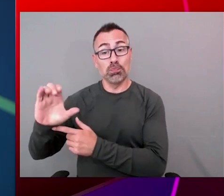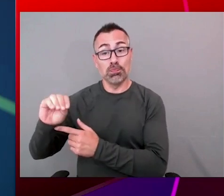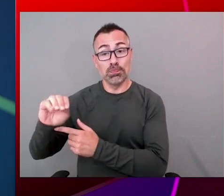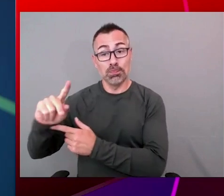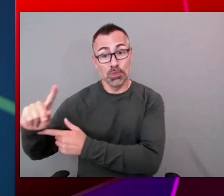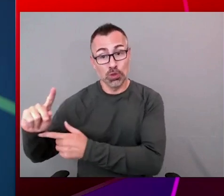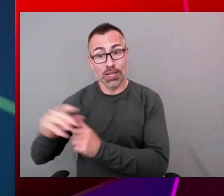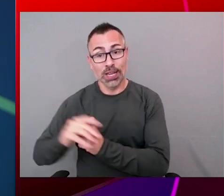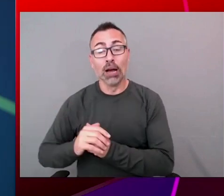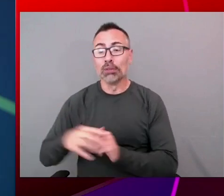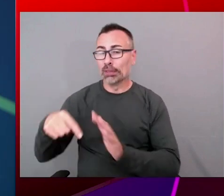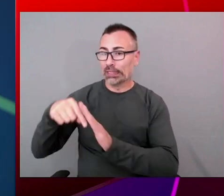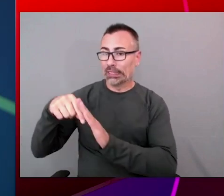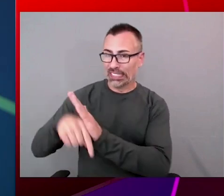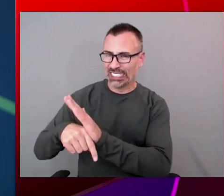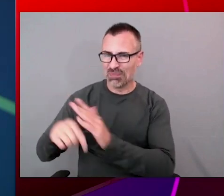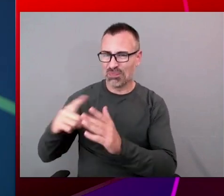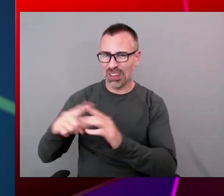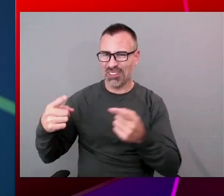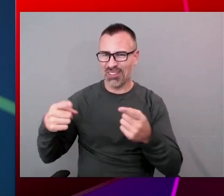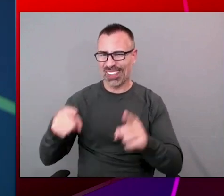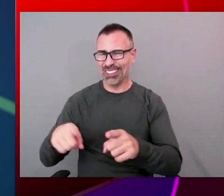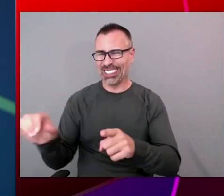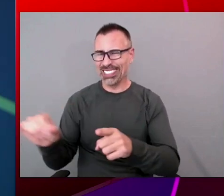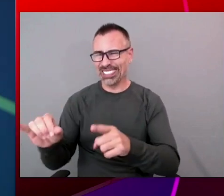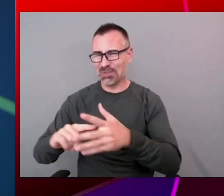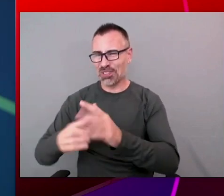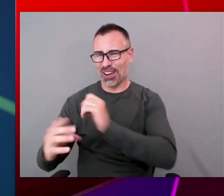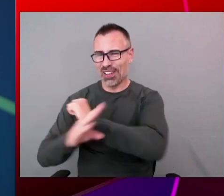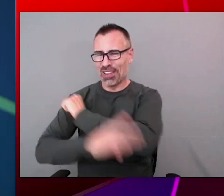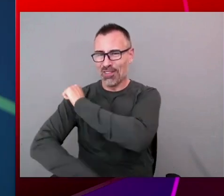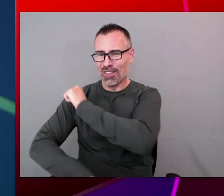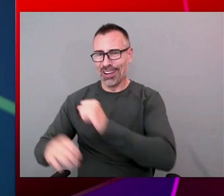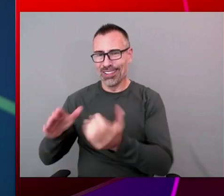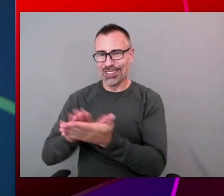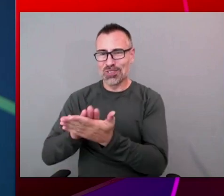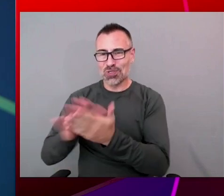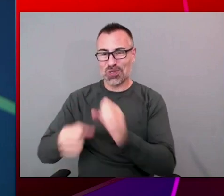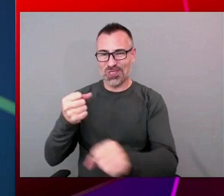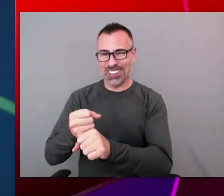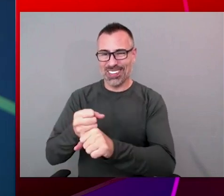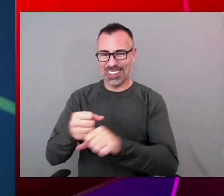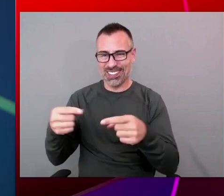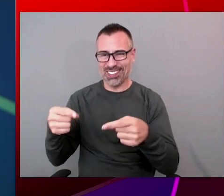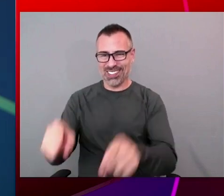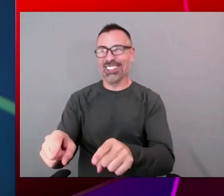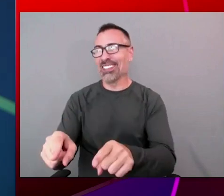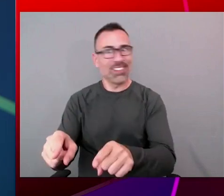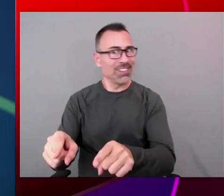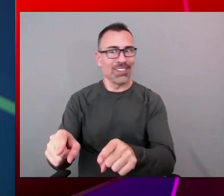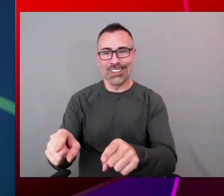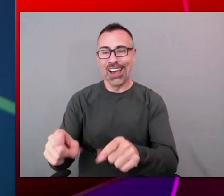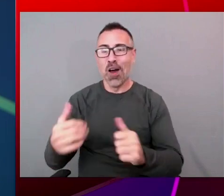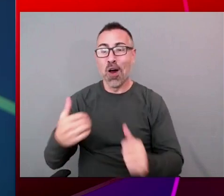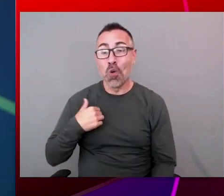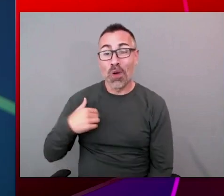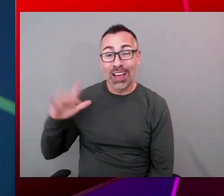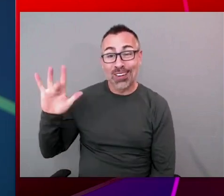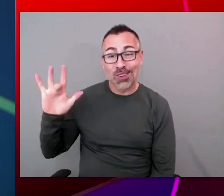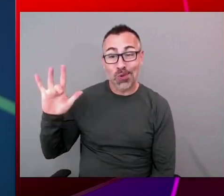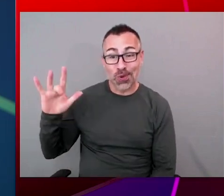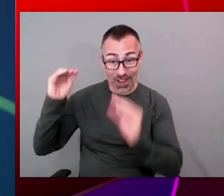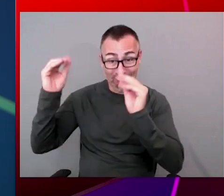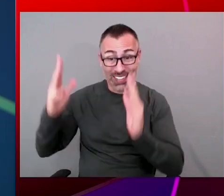of the school year, the fall school year. So Just it add was to the like pressure. smack at the very start of it. And we had 25 educators that really